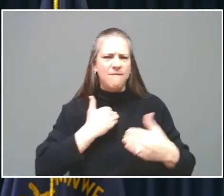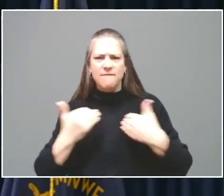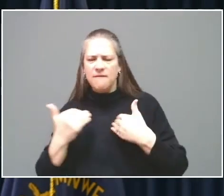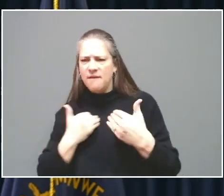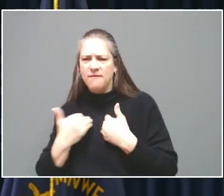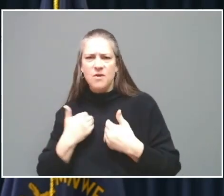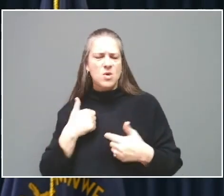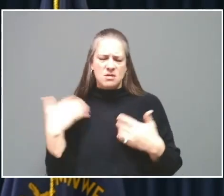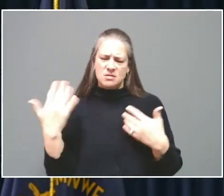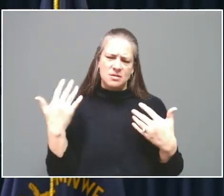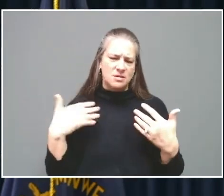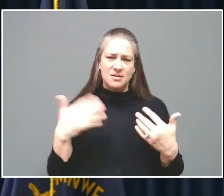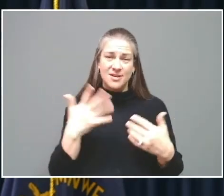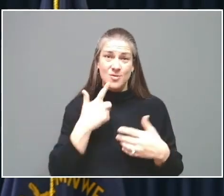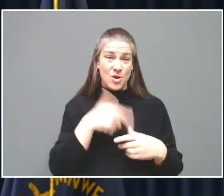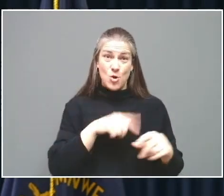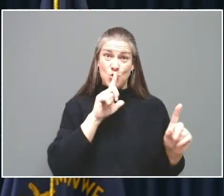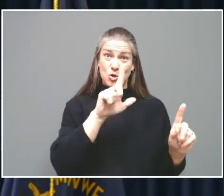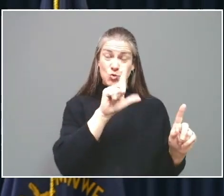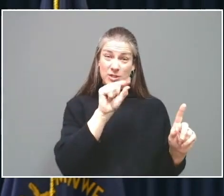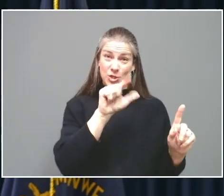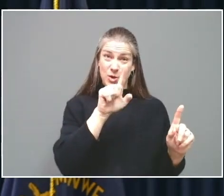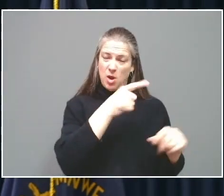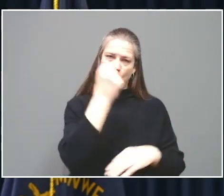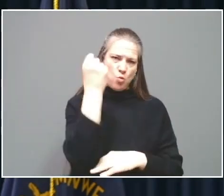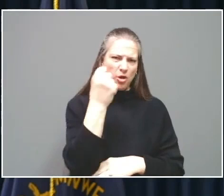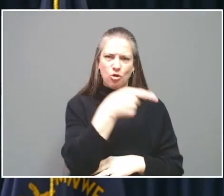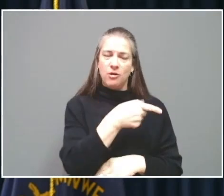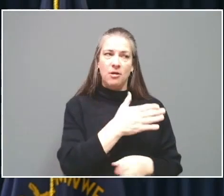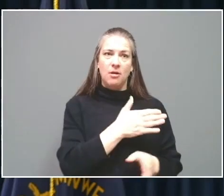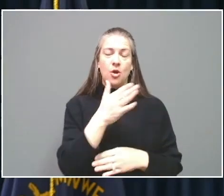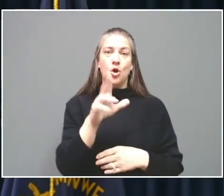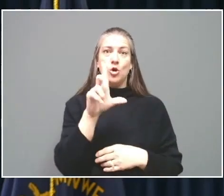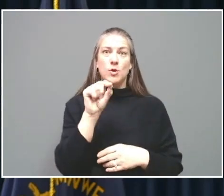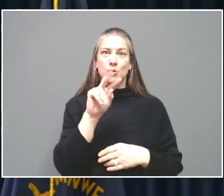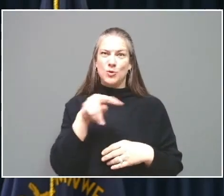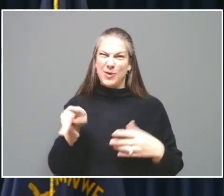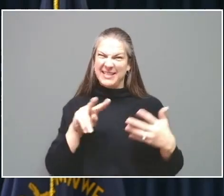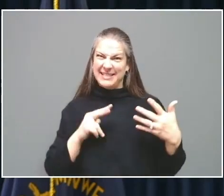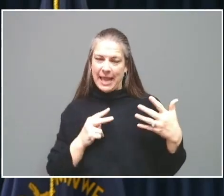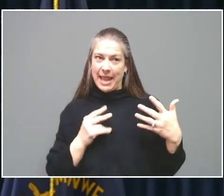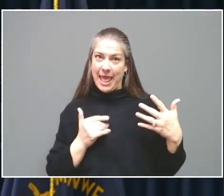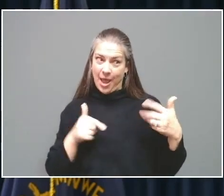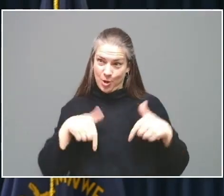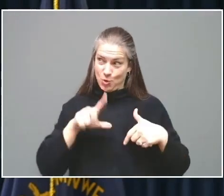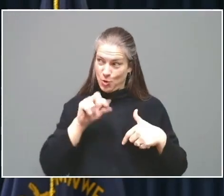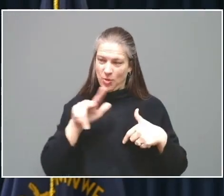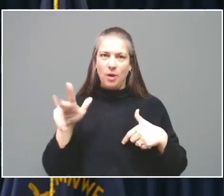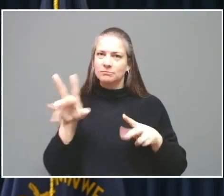record 2021, second best year of 2022, and we expect big things here in 2023.